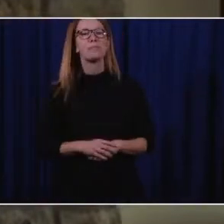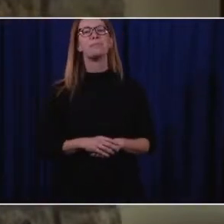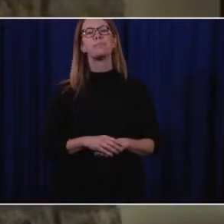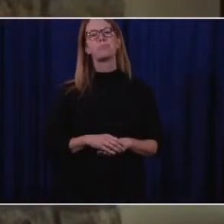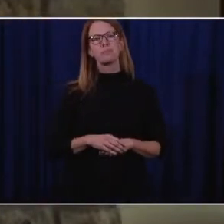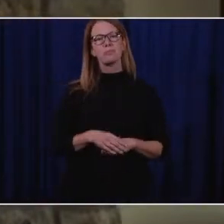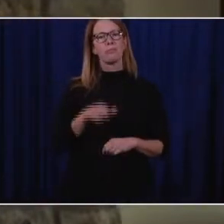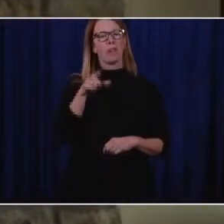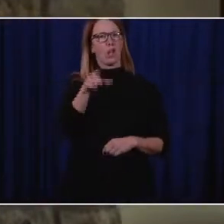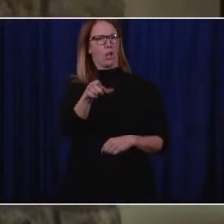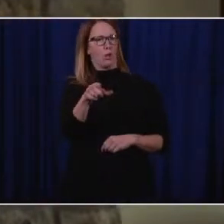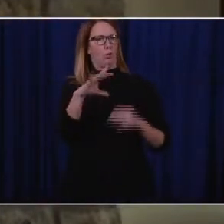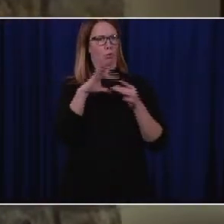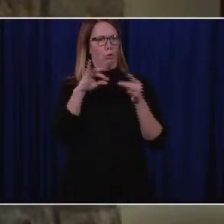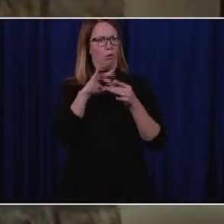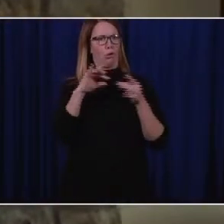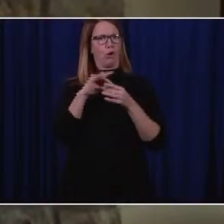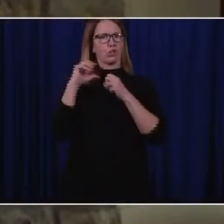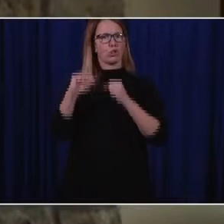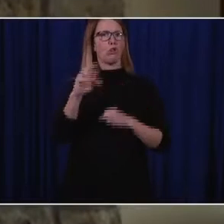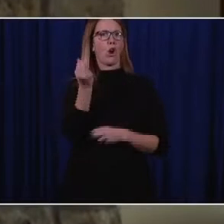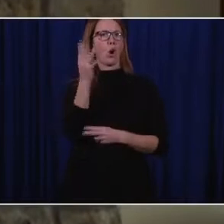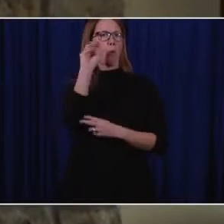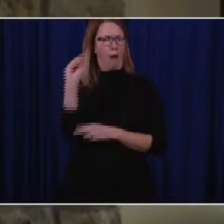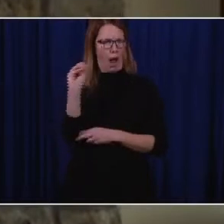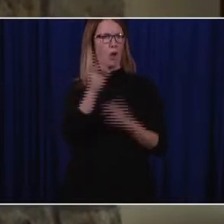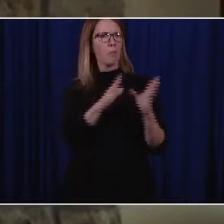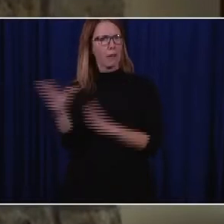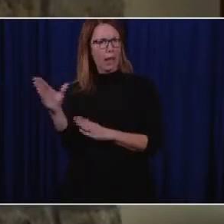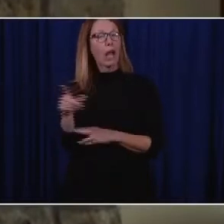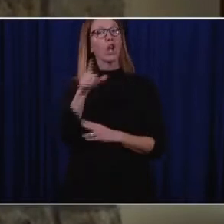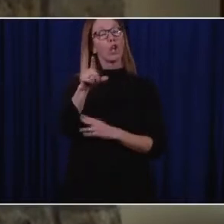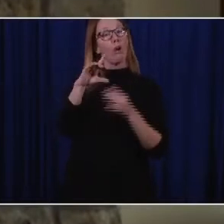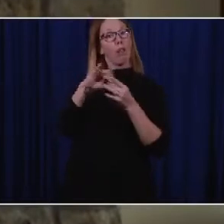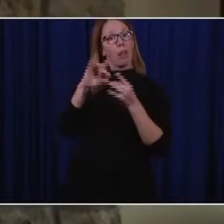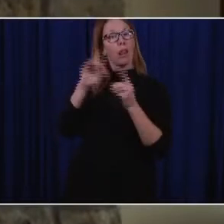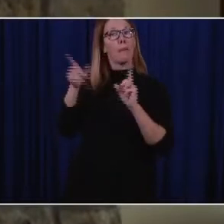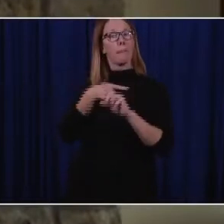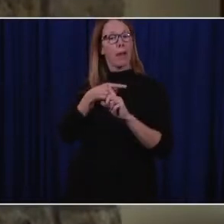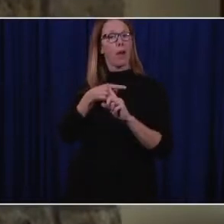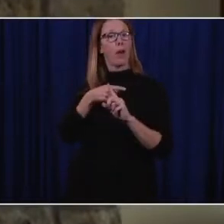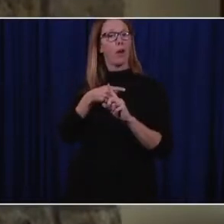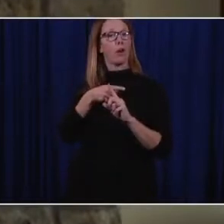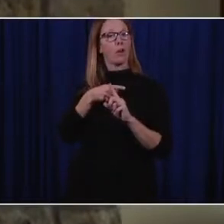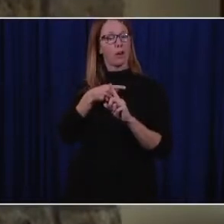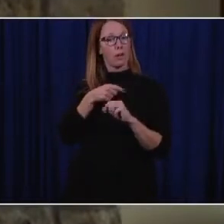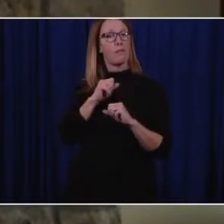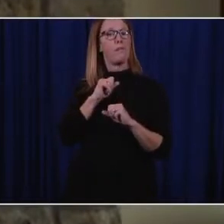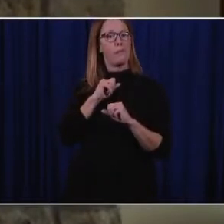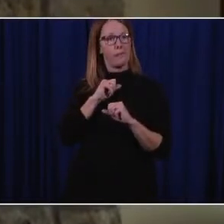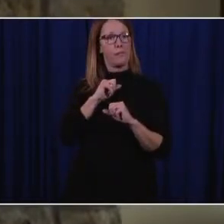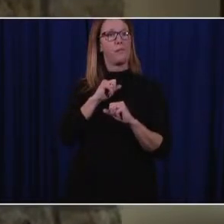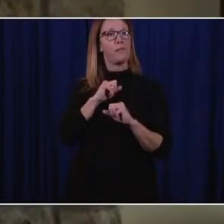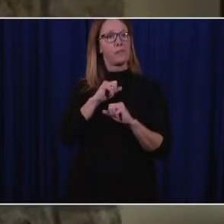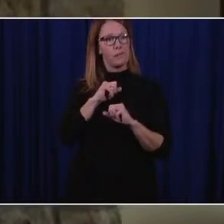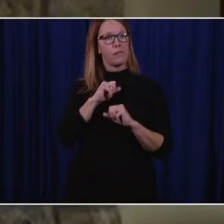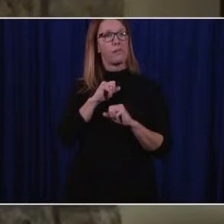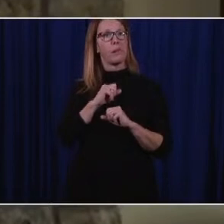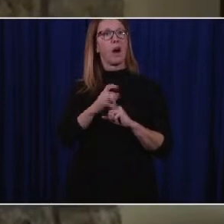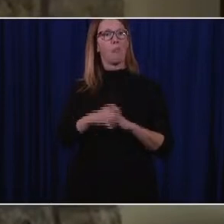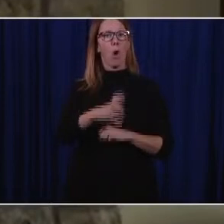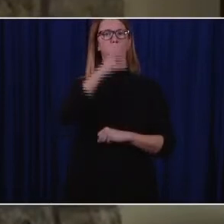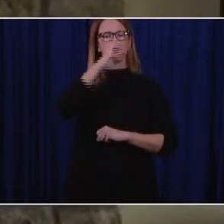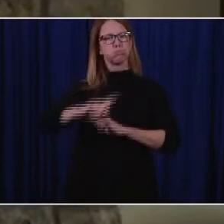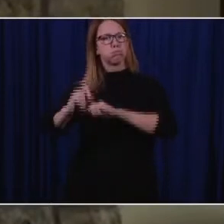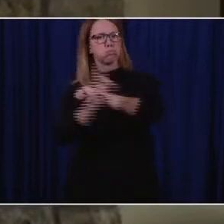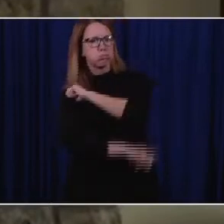discussed your Strong Ohio plan, you focused almost exclusively on the provisions that would provide sentencing enhancements for repeat violent offenders and